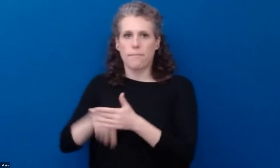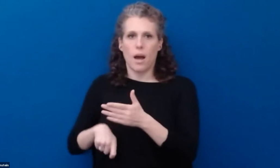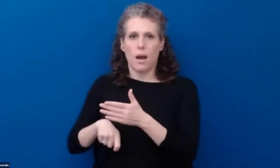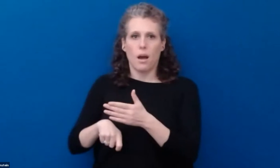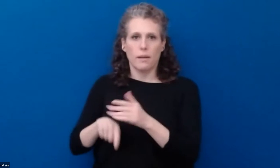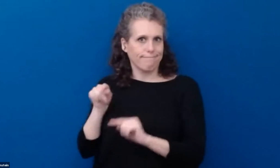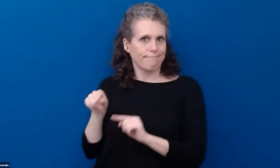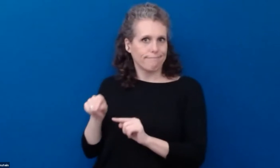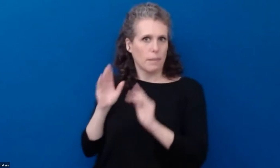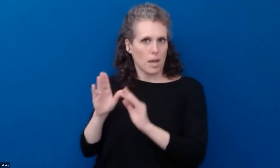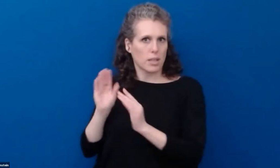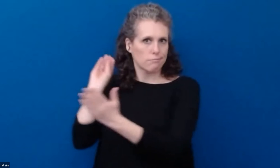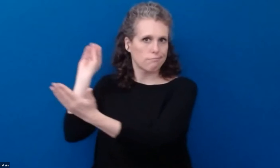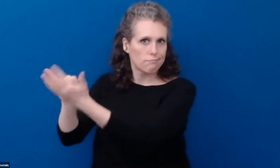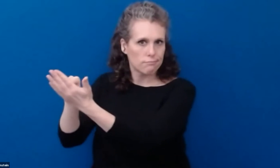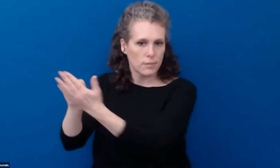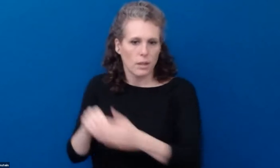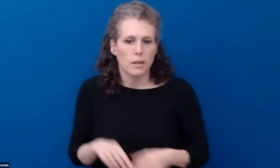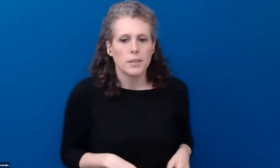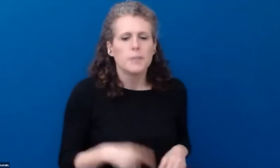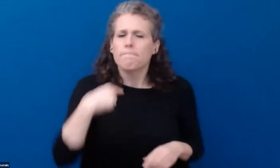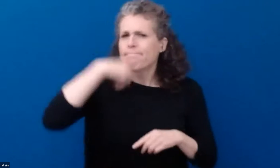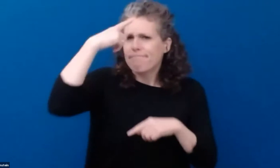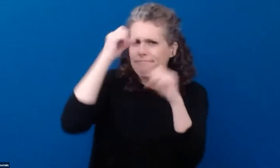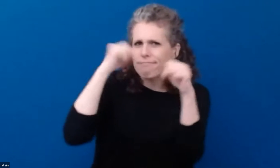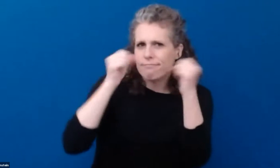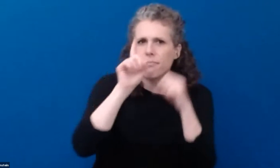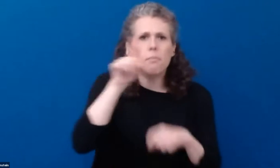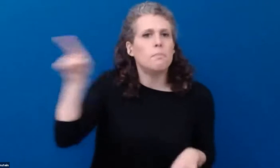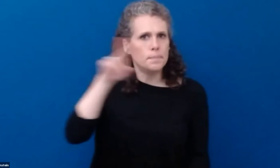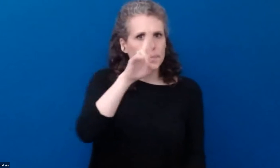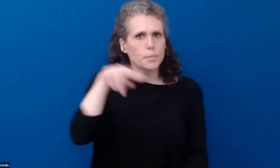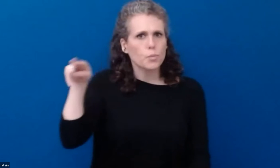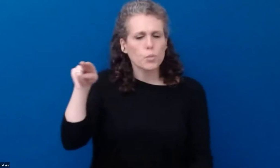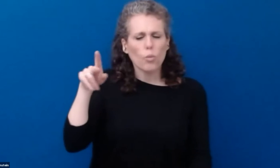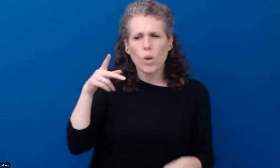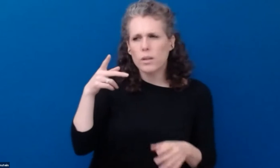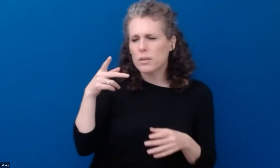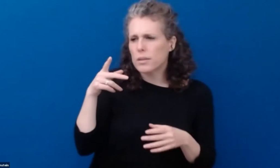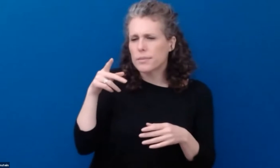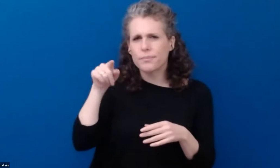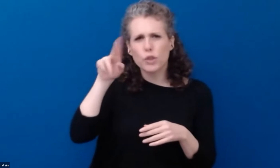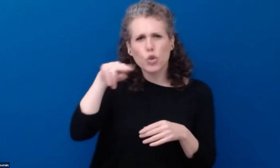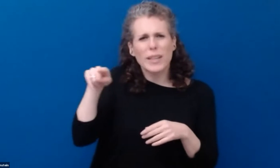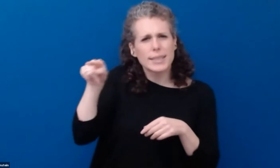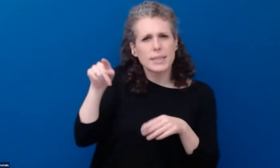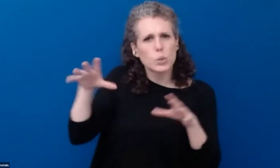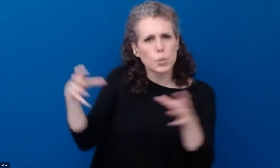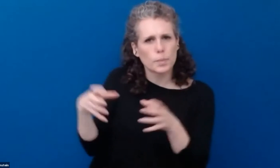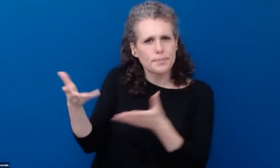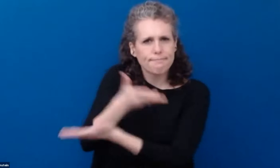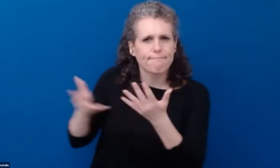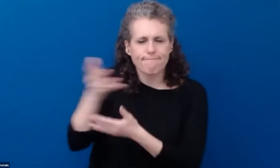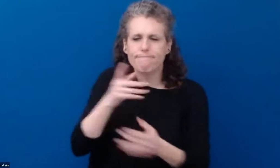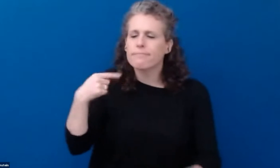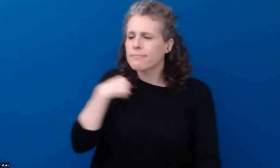But the way I interpreted the Norwegian discussions or results was that the sort of the